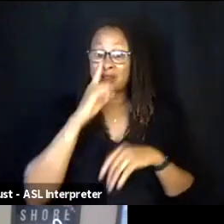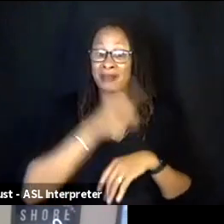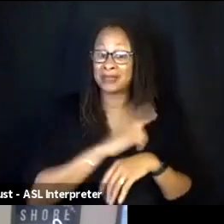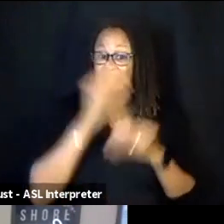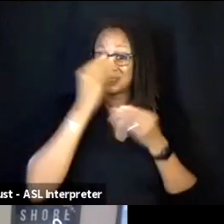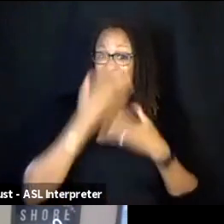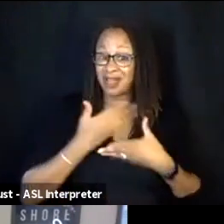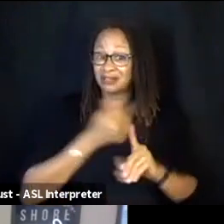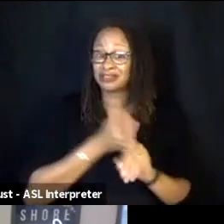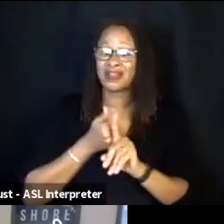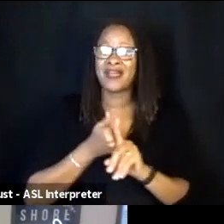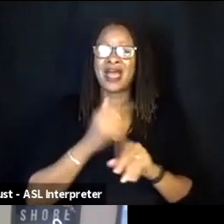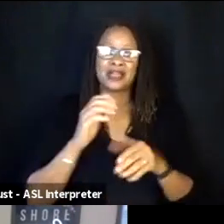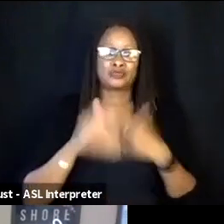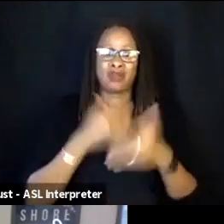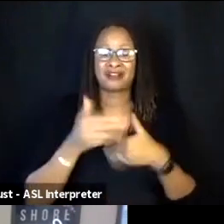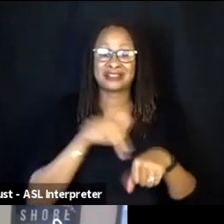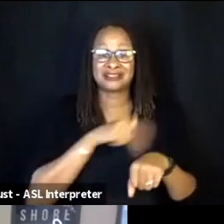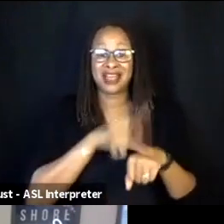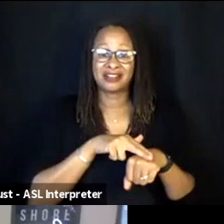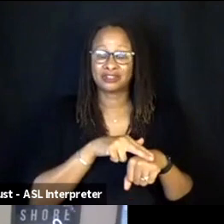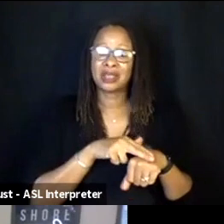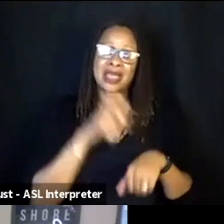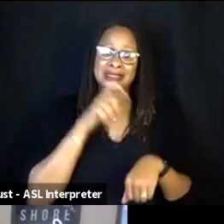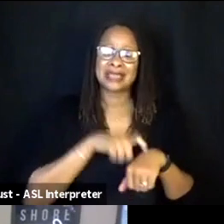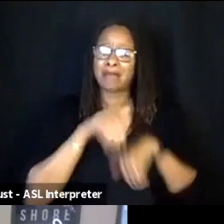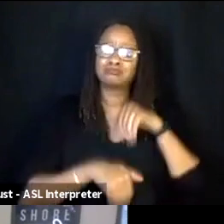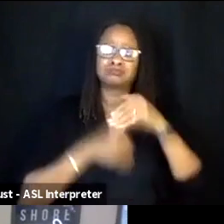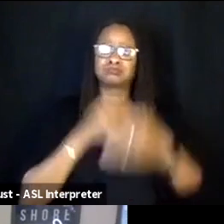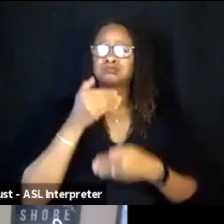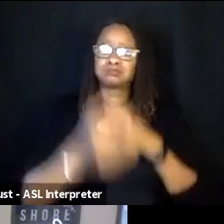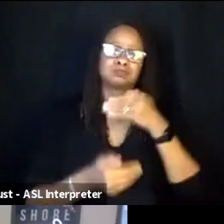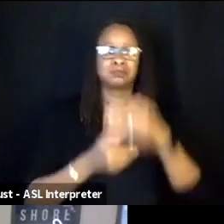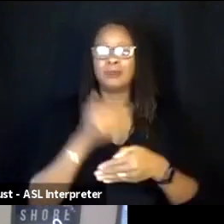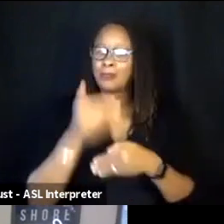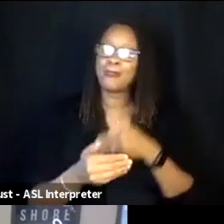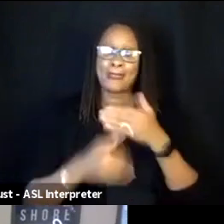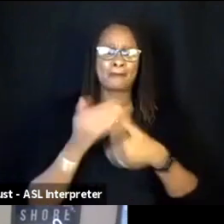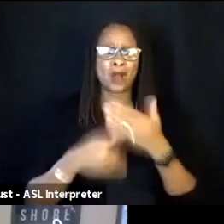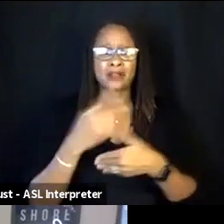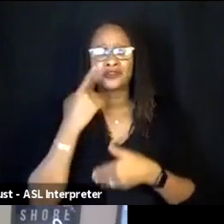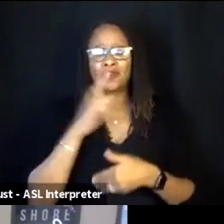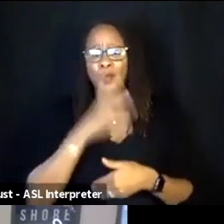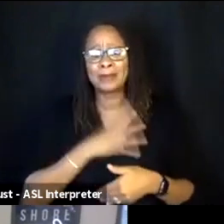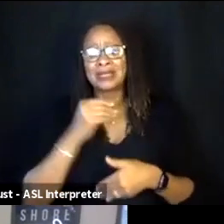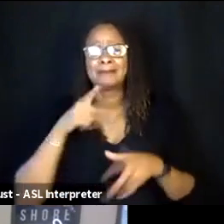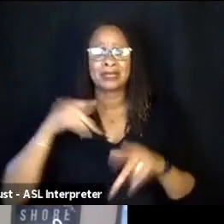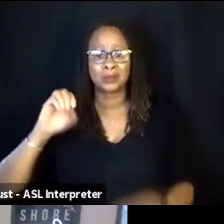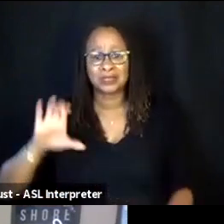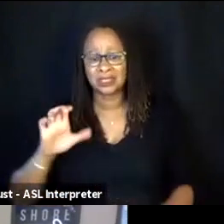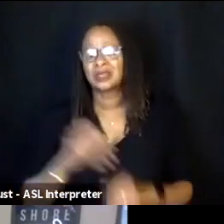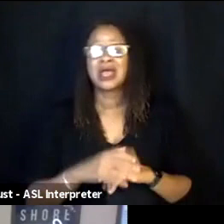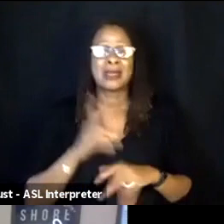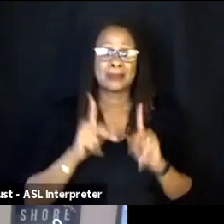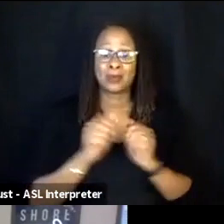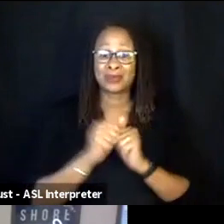ourselves is that progress is natural, and it just, you know, time marches forward, and progress for women and people of color and people with